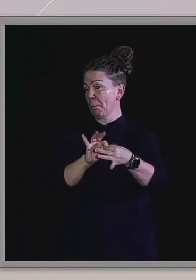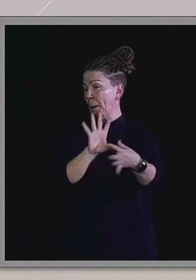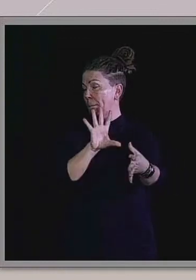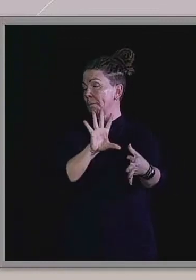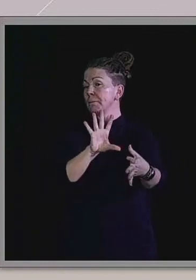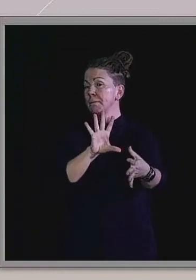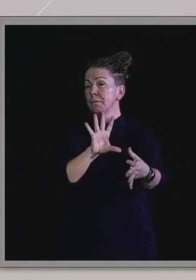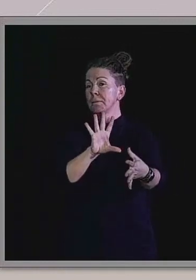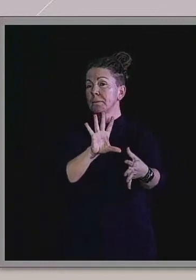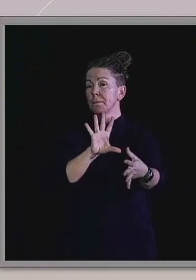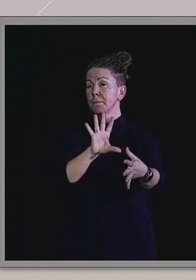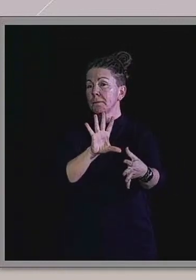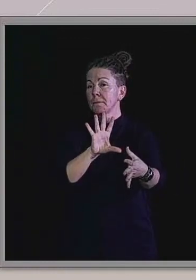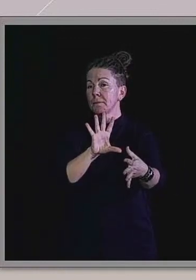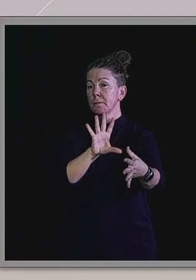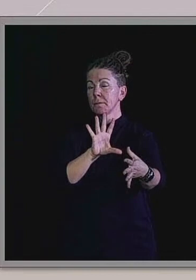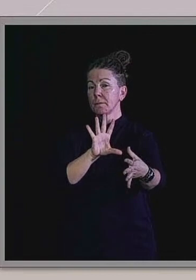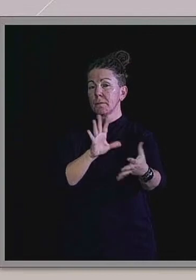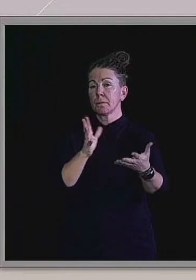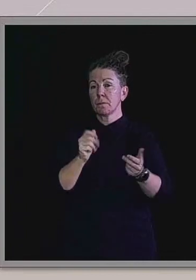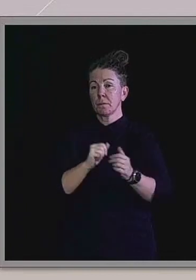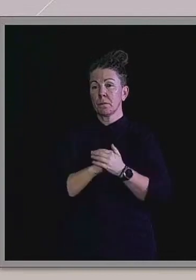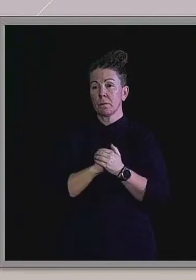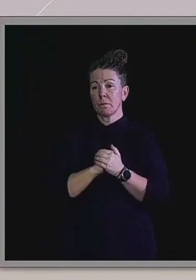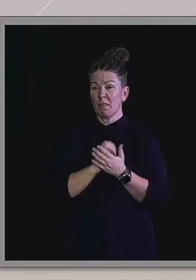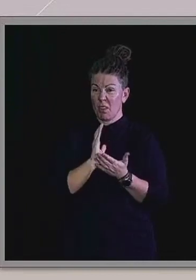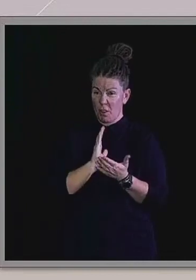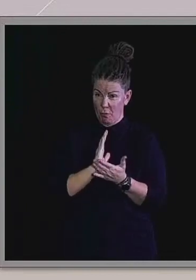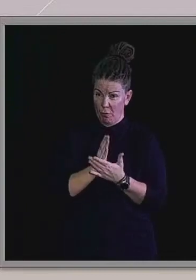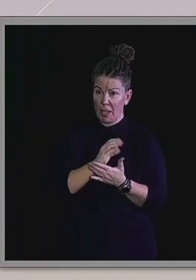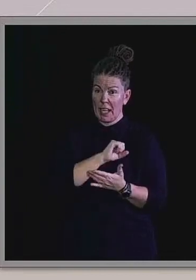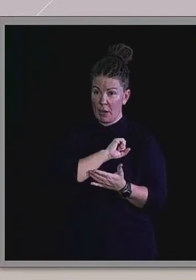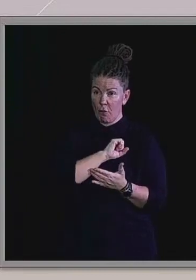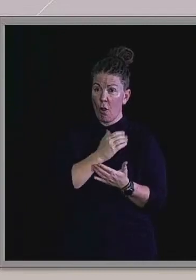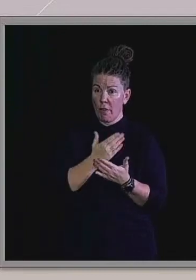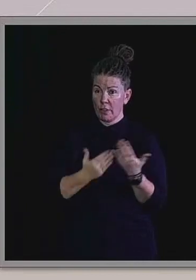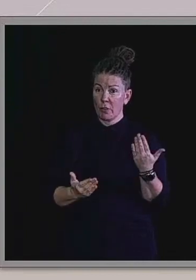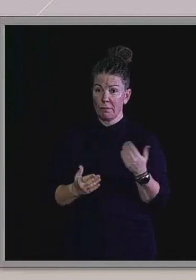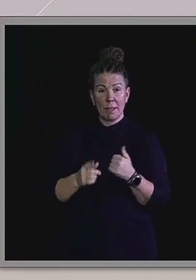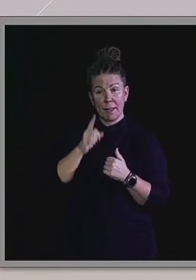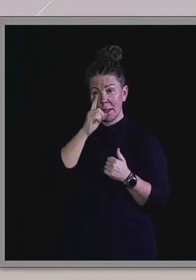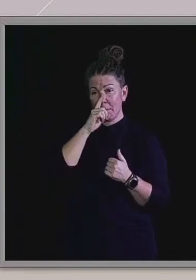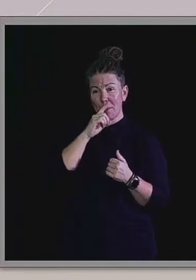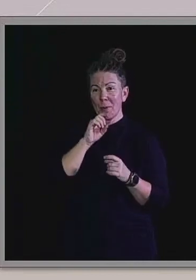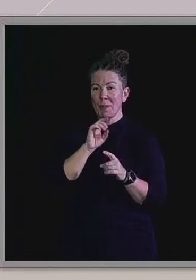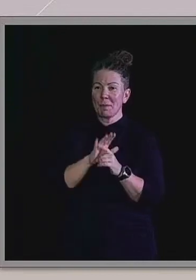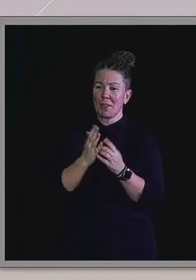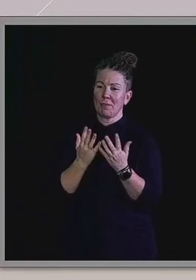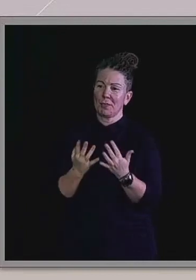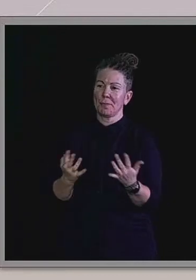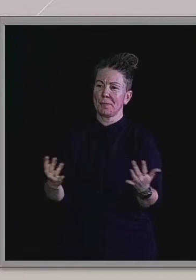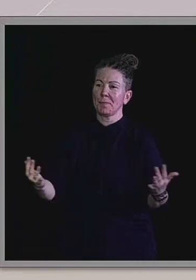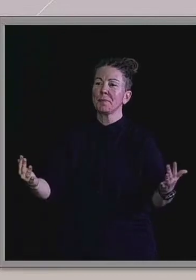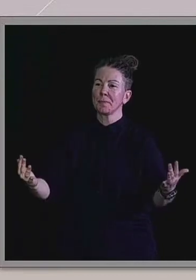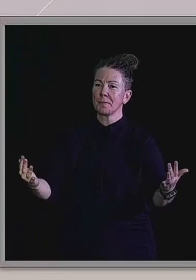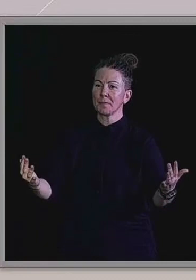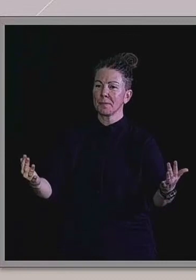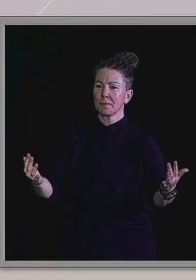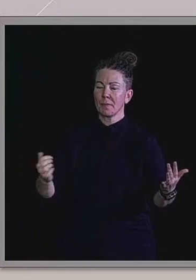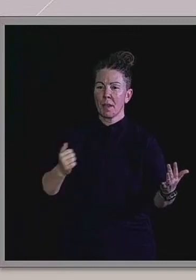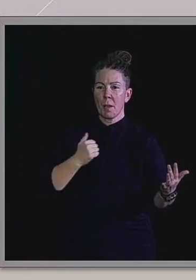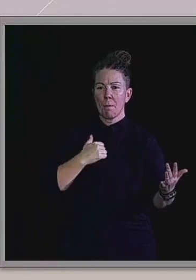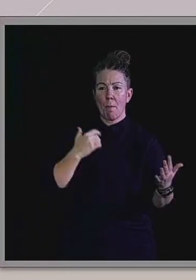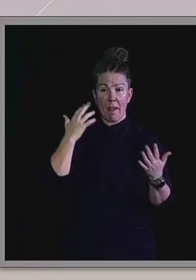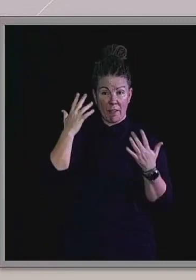So the real, I think, heroes of this story is the people themselves. My philosophy